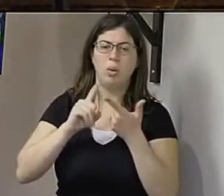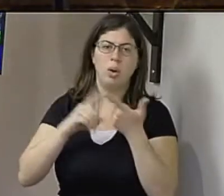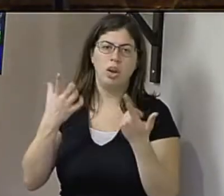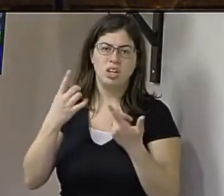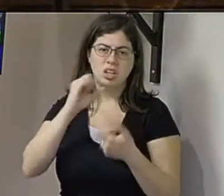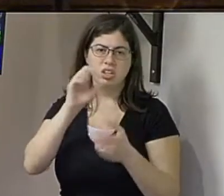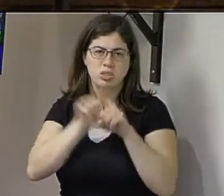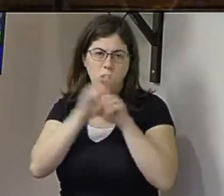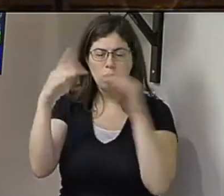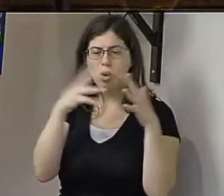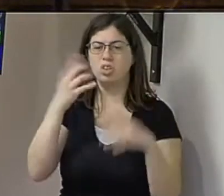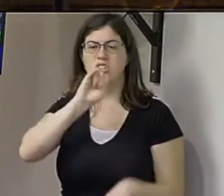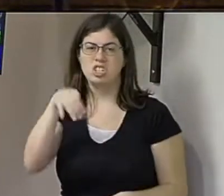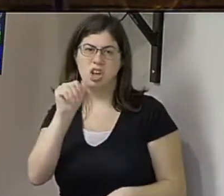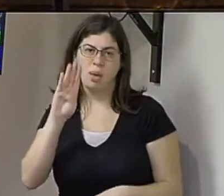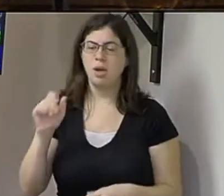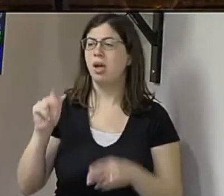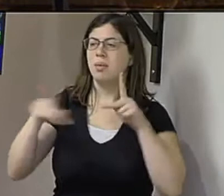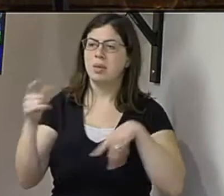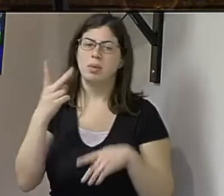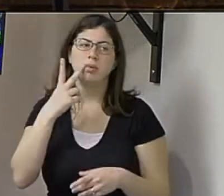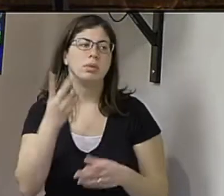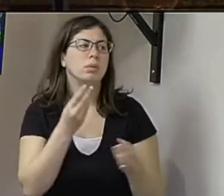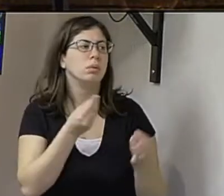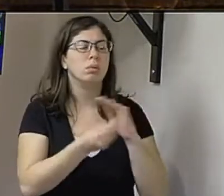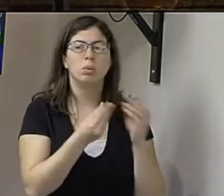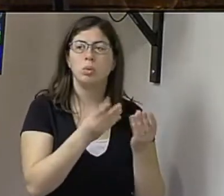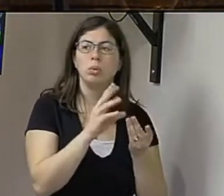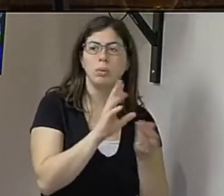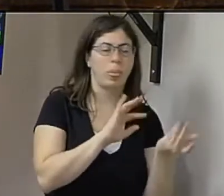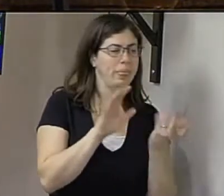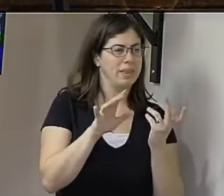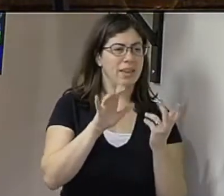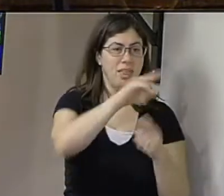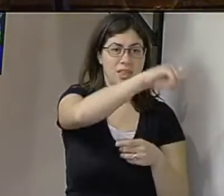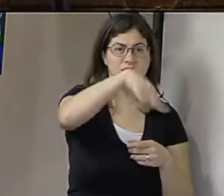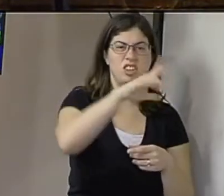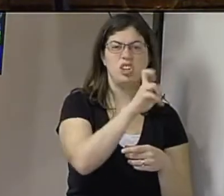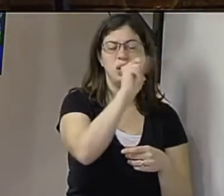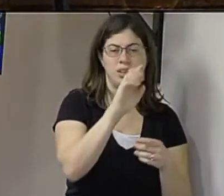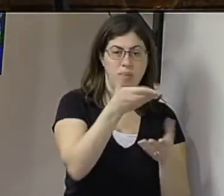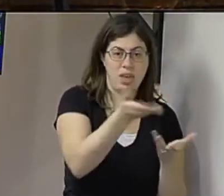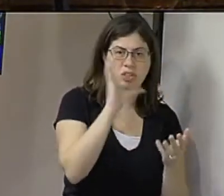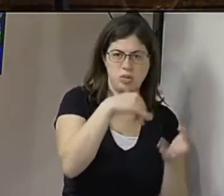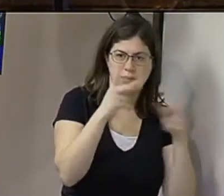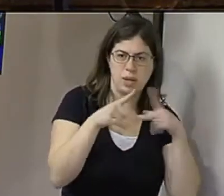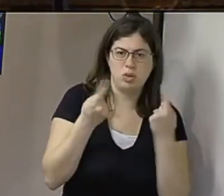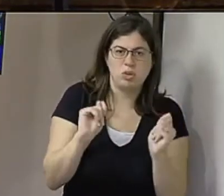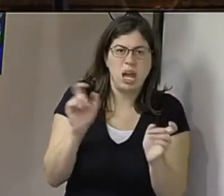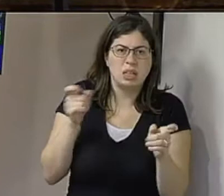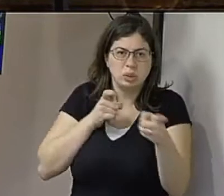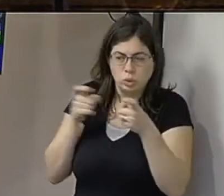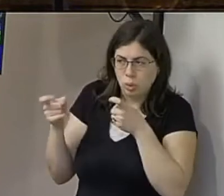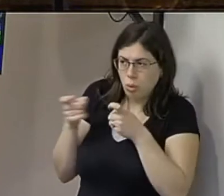people around hanging out trying to see what they can get. That's exactly who these kind of guys were. They were really, you know, these strange people that would be hanging out trying to manipulate.